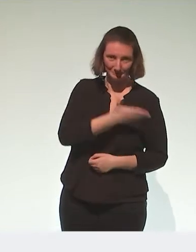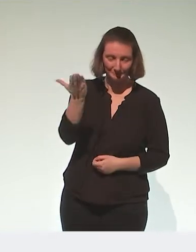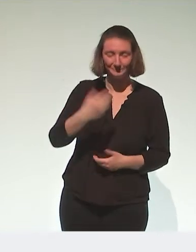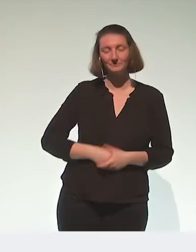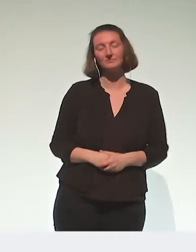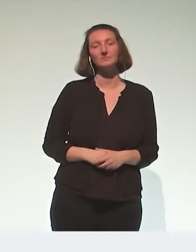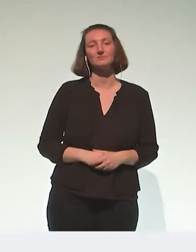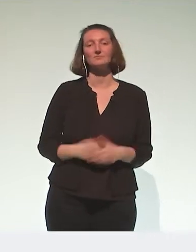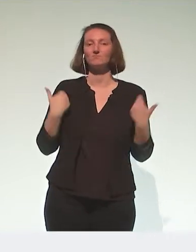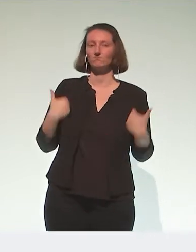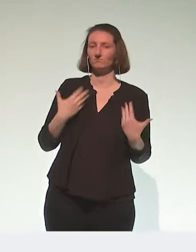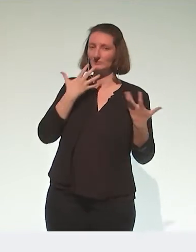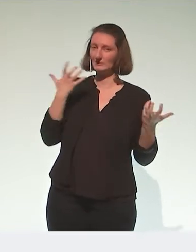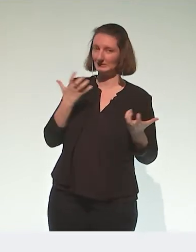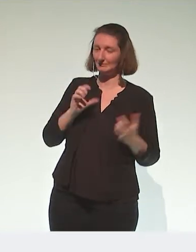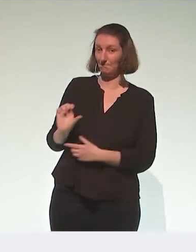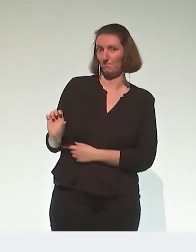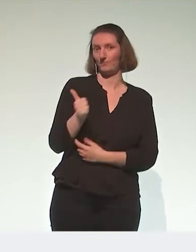Minister, ladies and gentlemen,